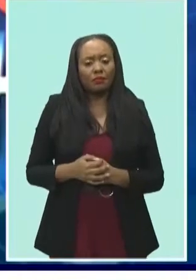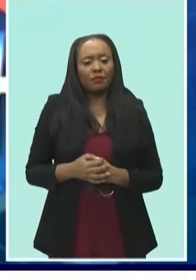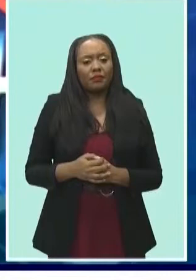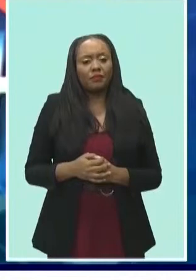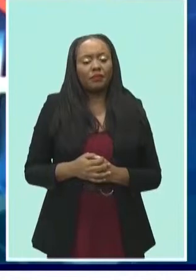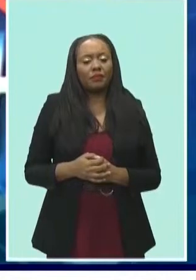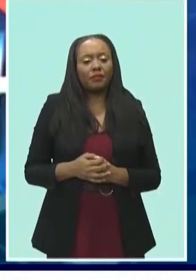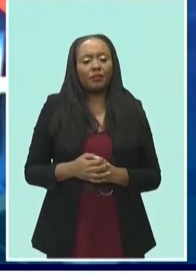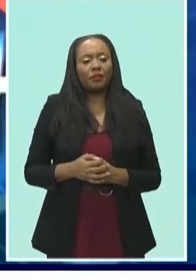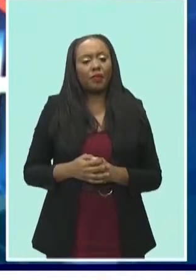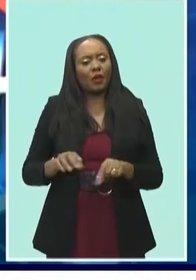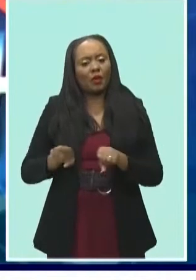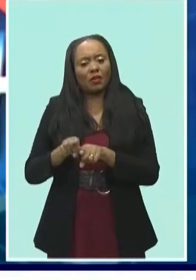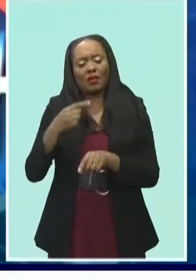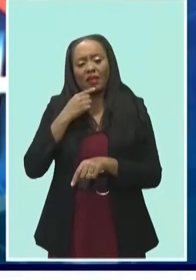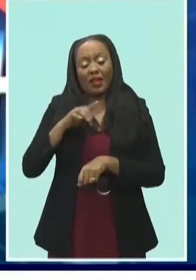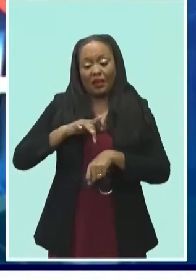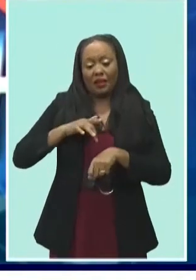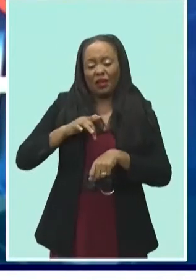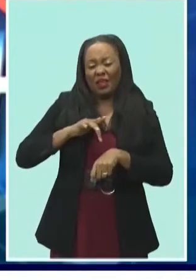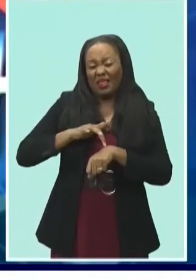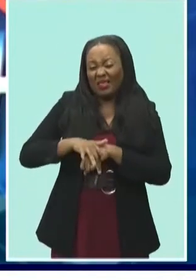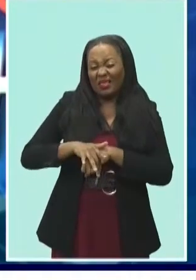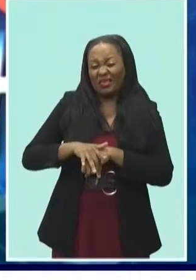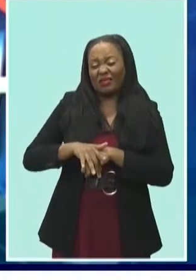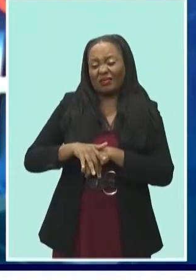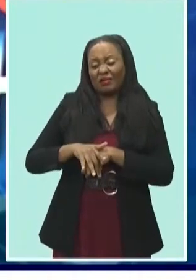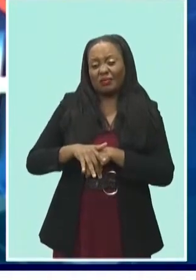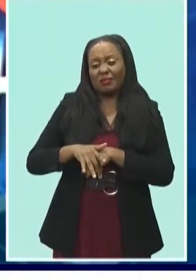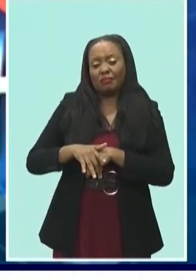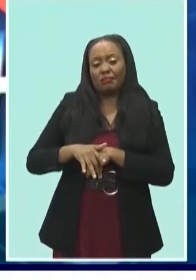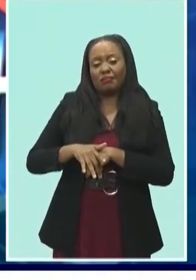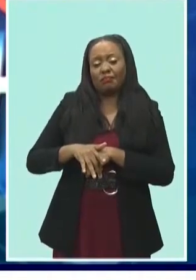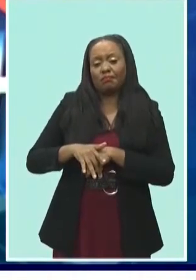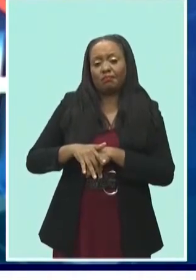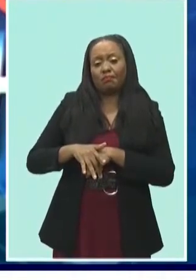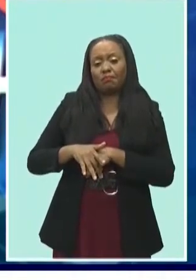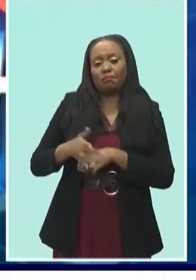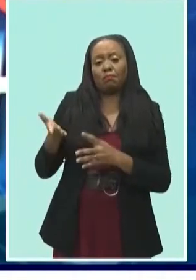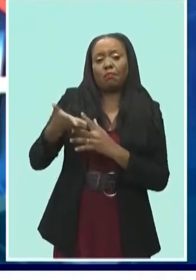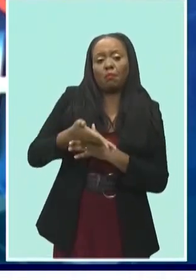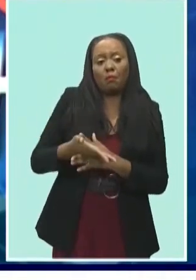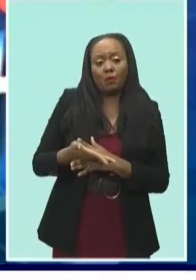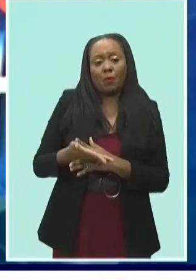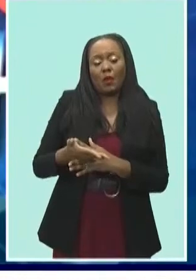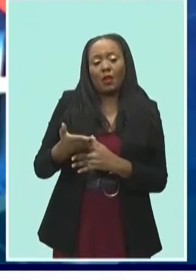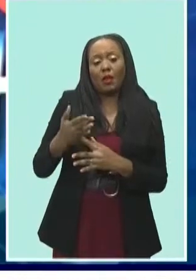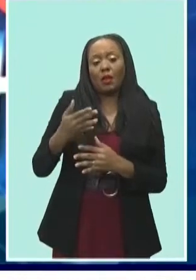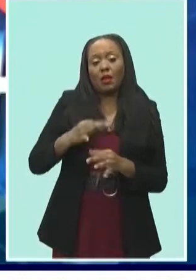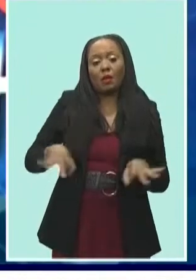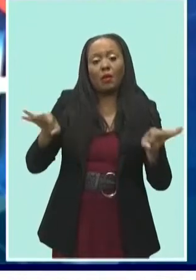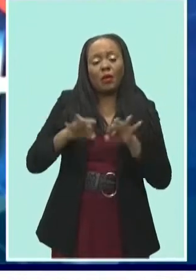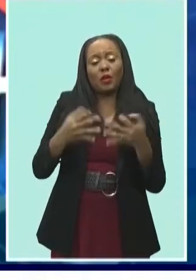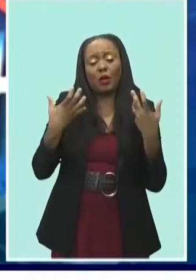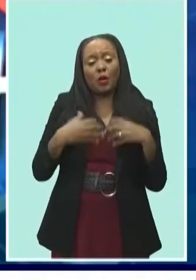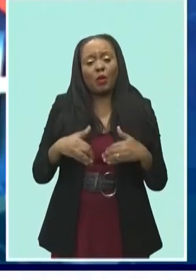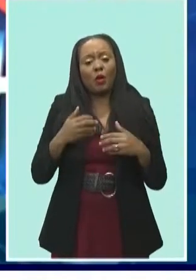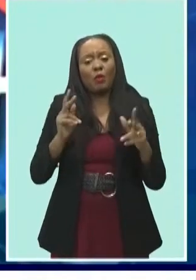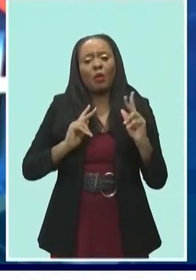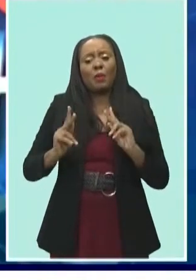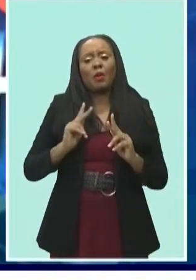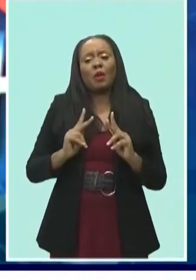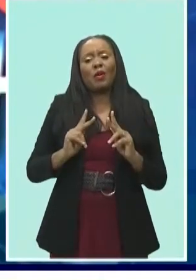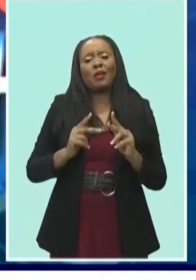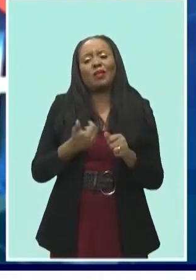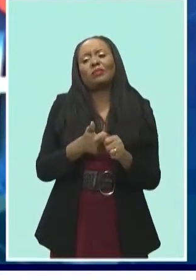Well, the Anglican Bishop notes that early intervention is key to ensuring that these challenged youth do not fall through the cracks. He says that they will be